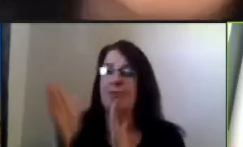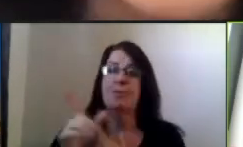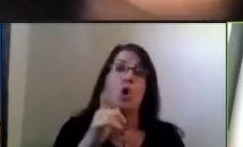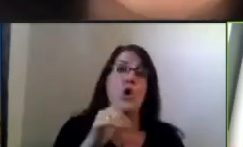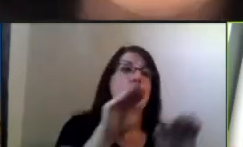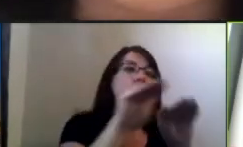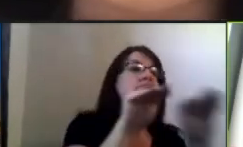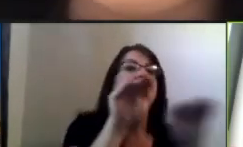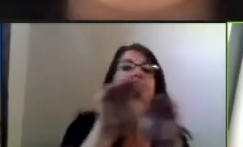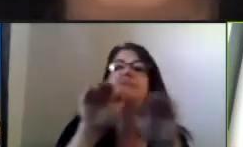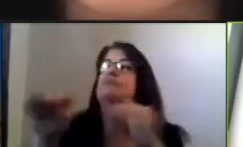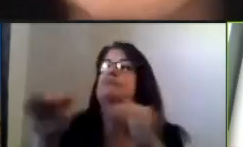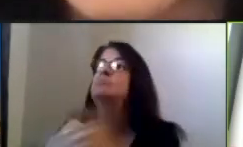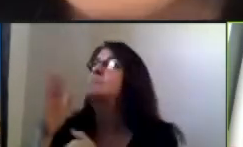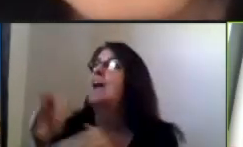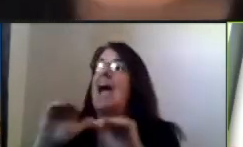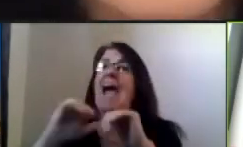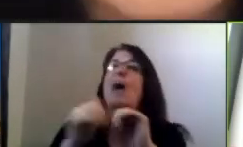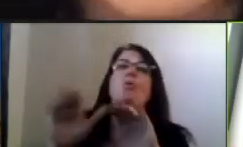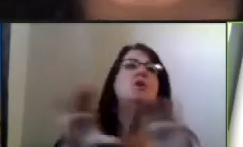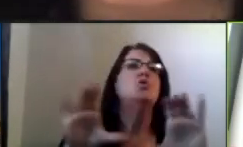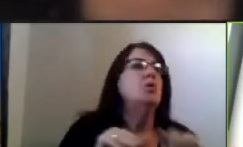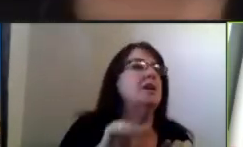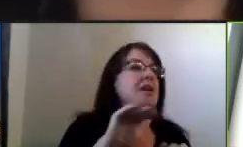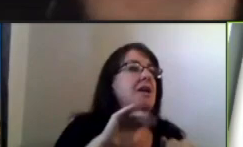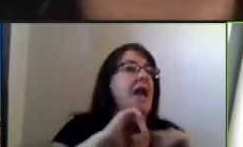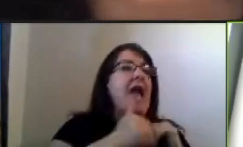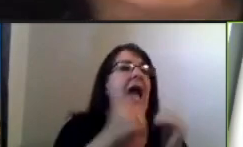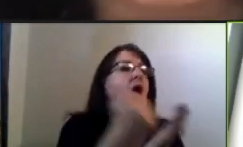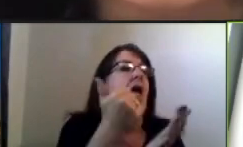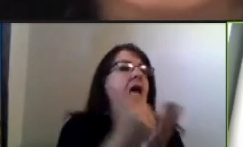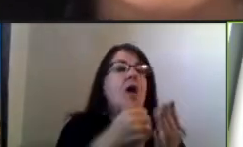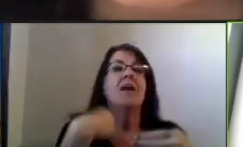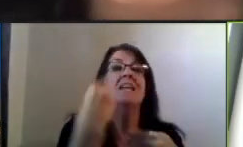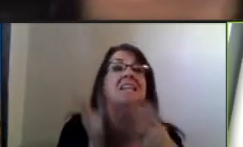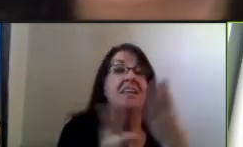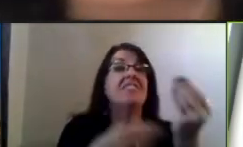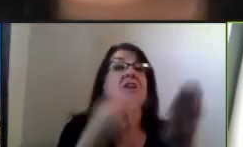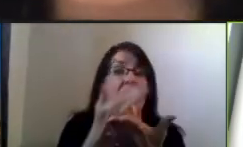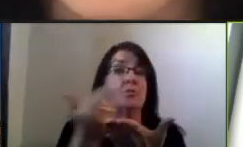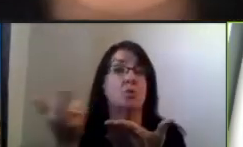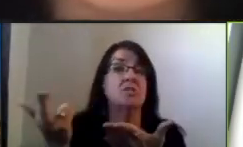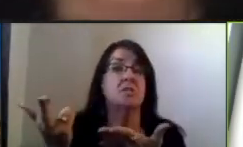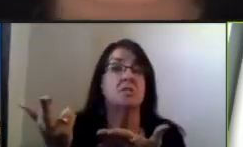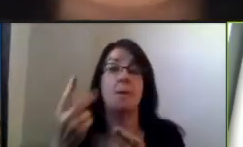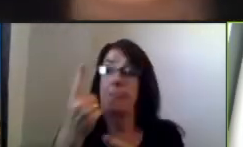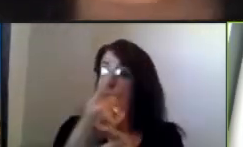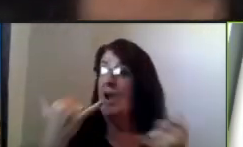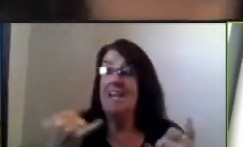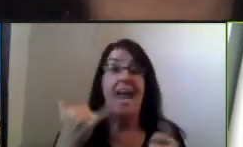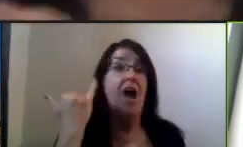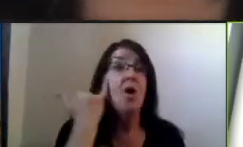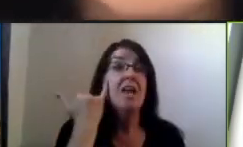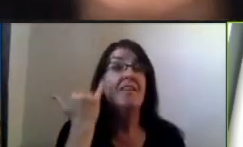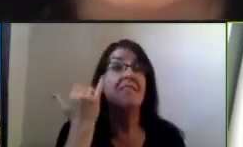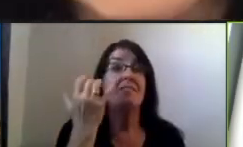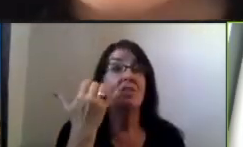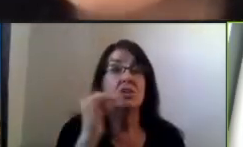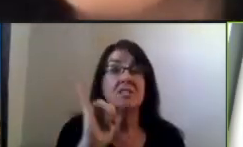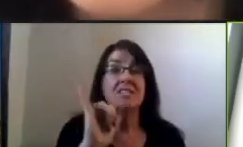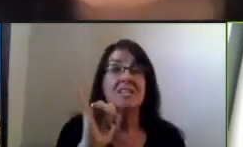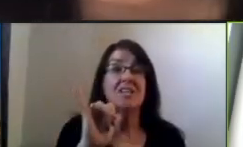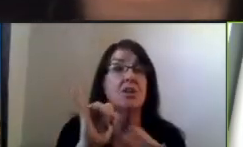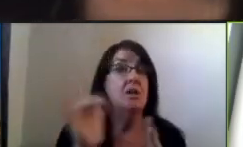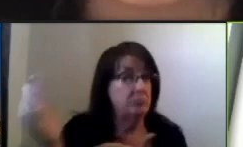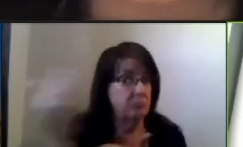our neighbors, asking them, how are you doing? How can we help? And then providing those resources. Right now, if you're able to, we're still raising